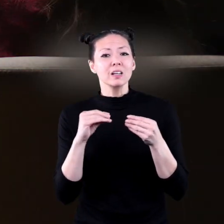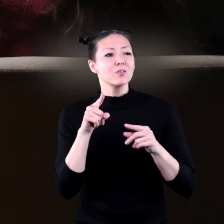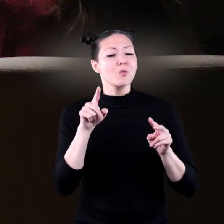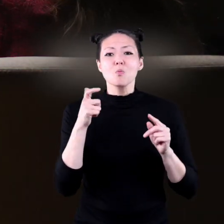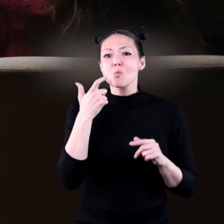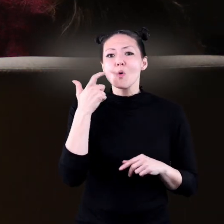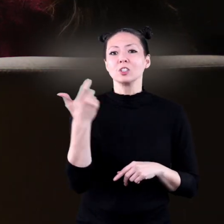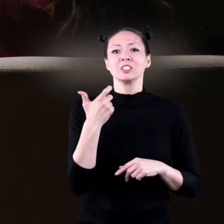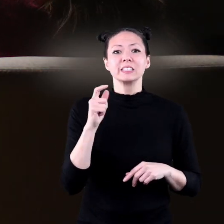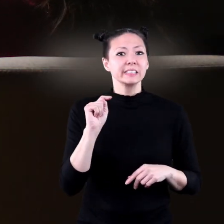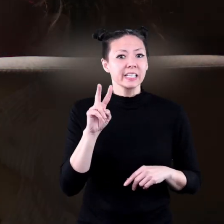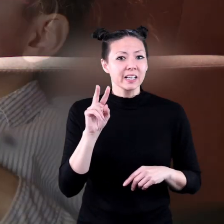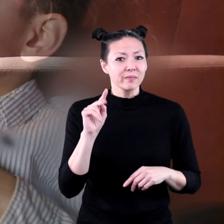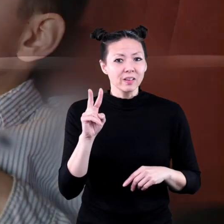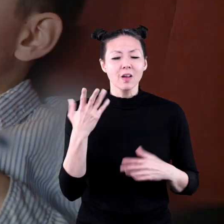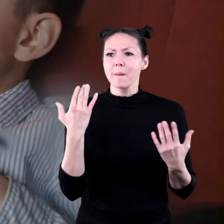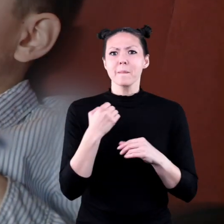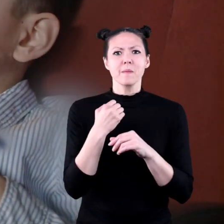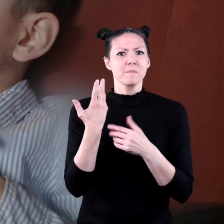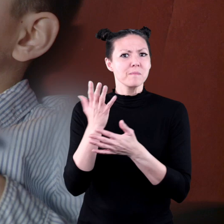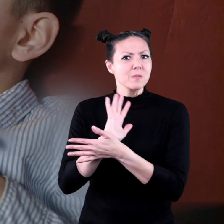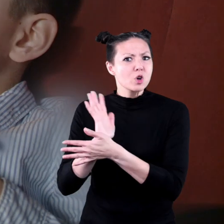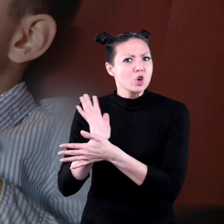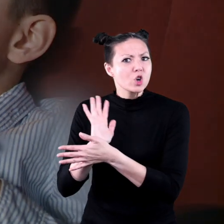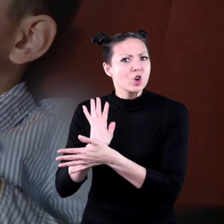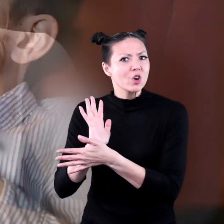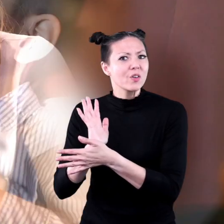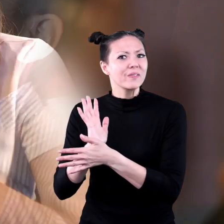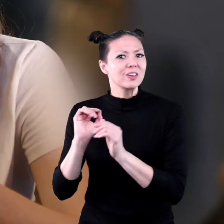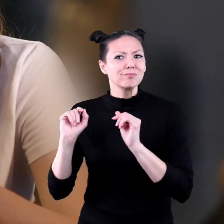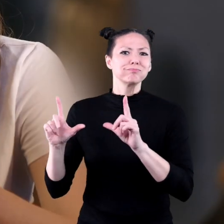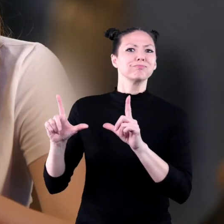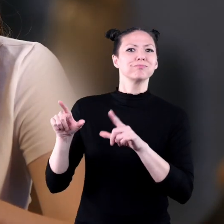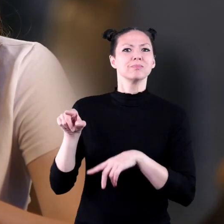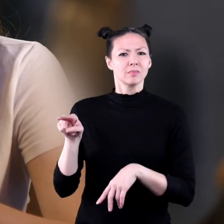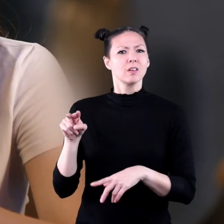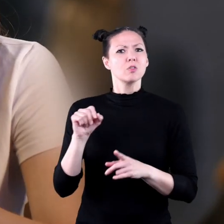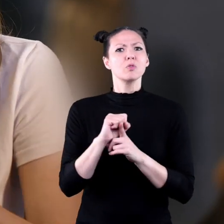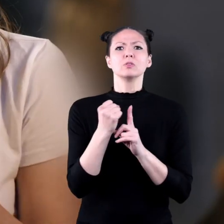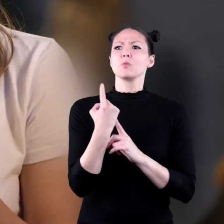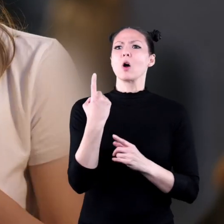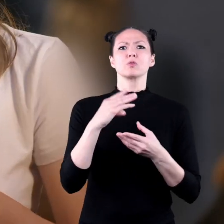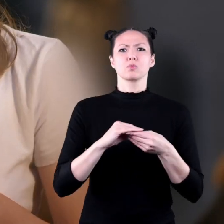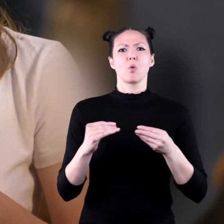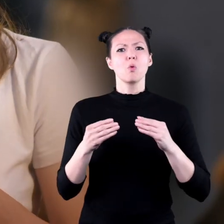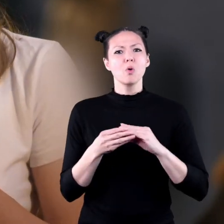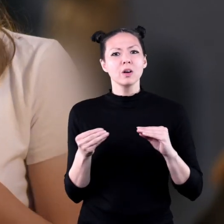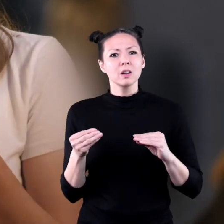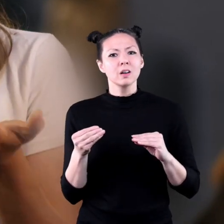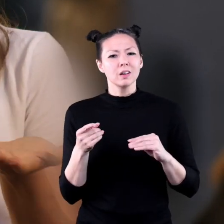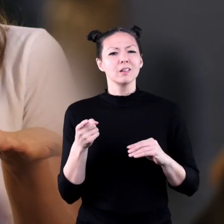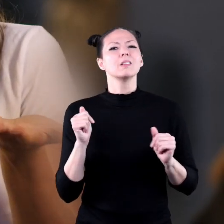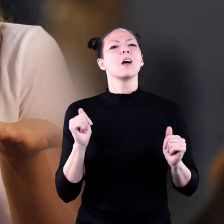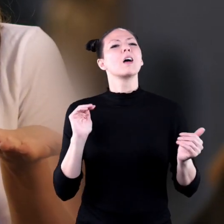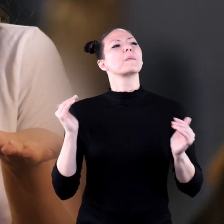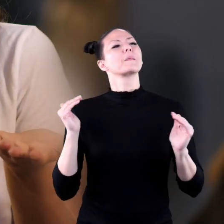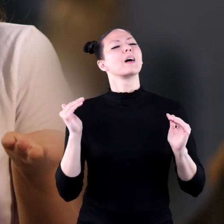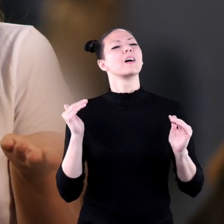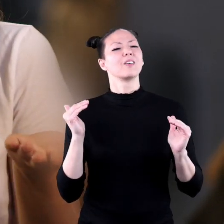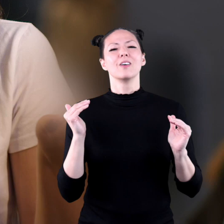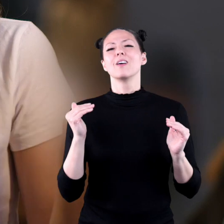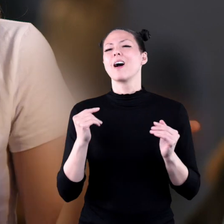or watching shows on TV, or even two movies. You can take a situation in one story and compare